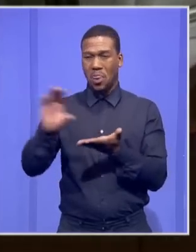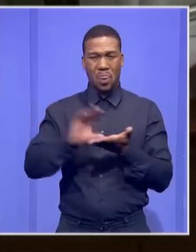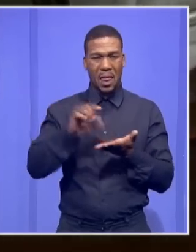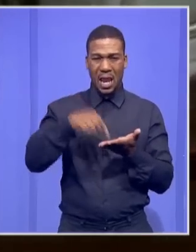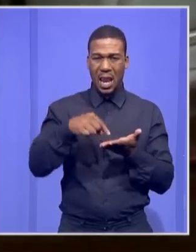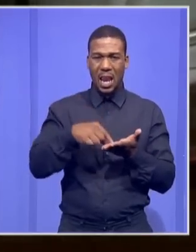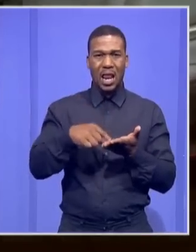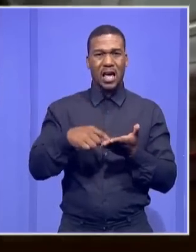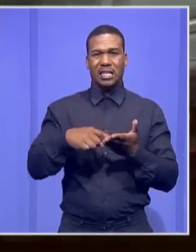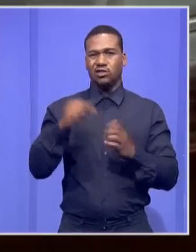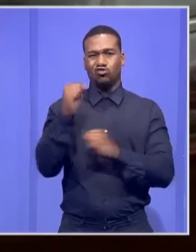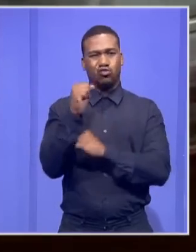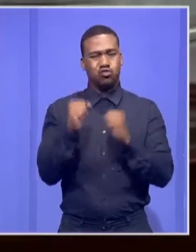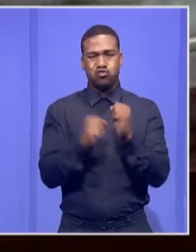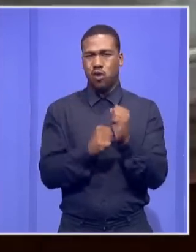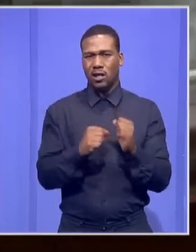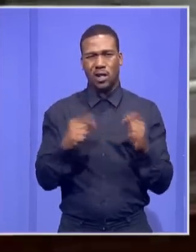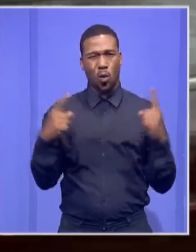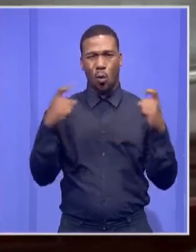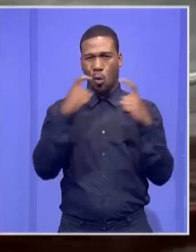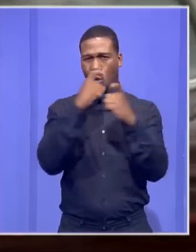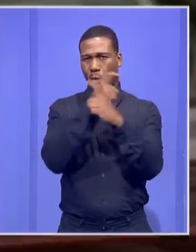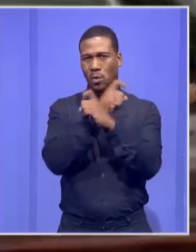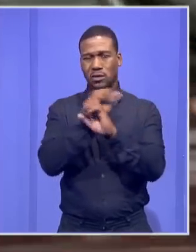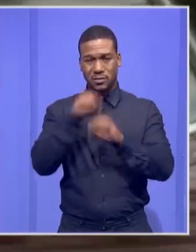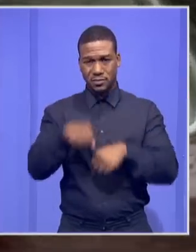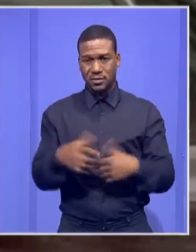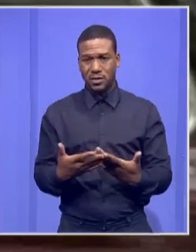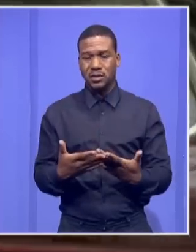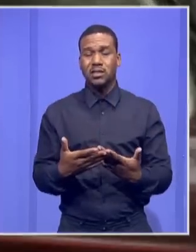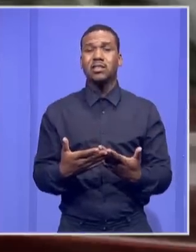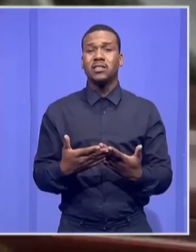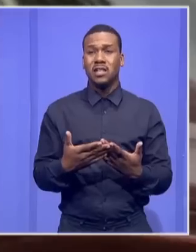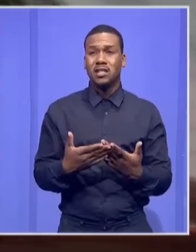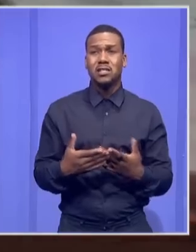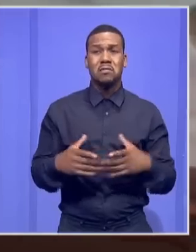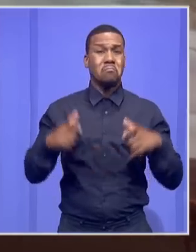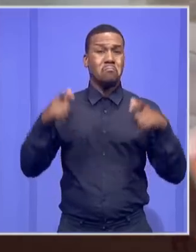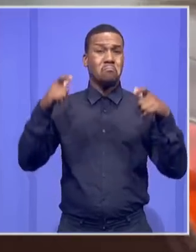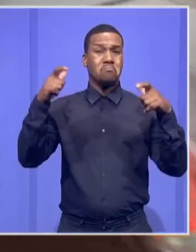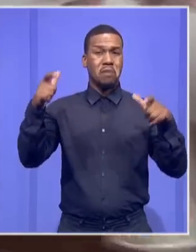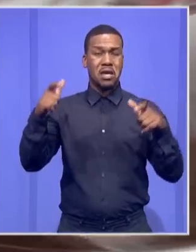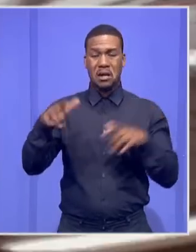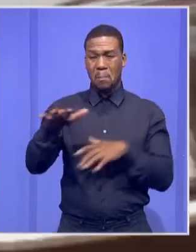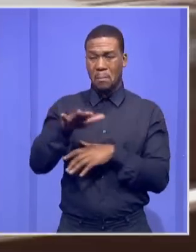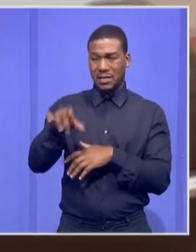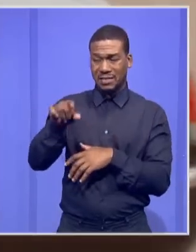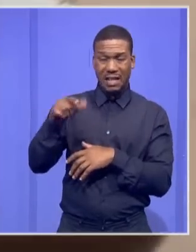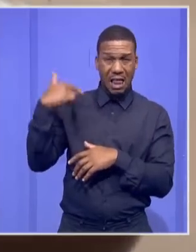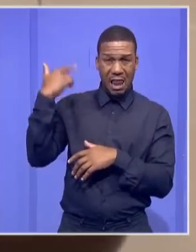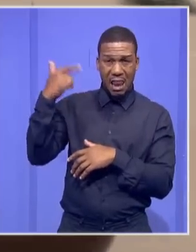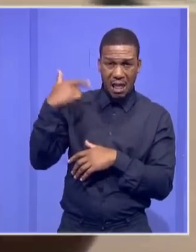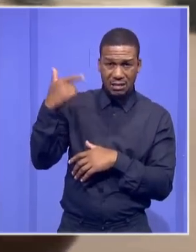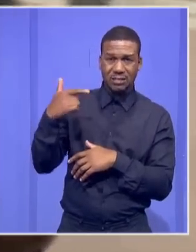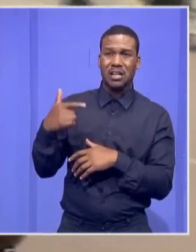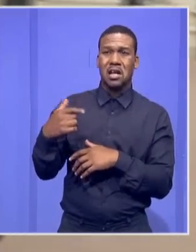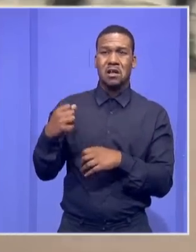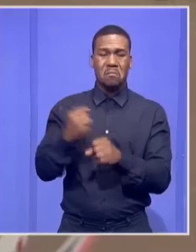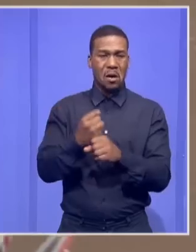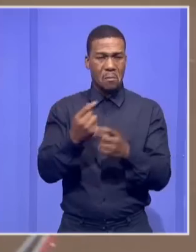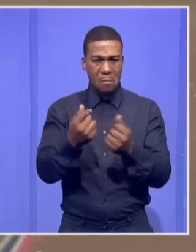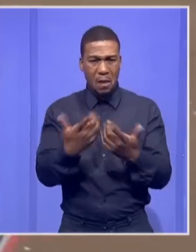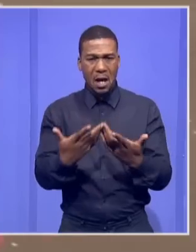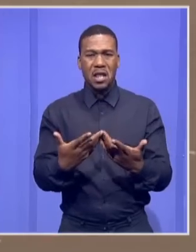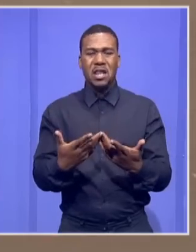own huge sections of London and other parts of the country, and they make a lot of money in rental